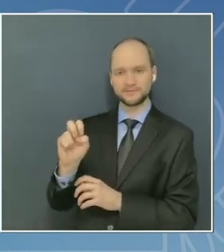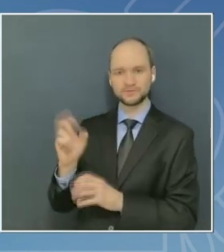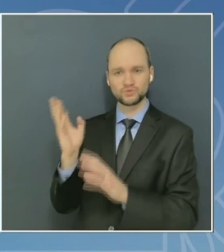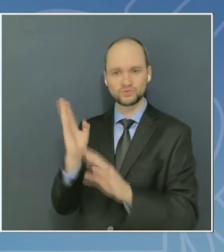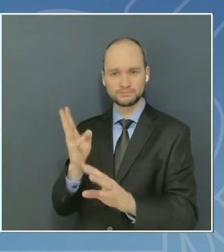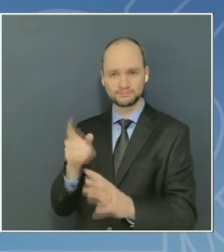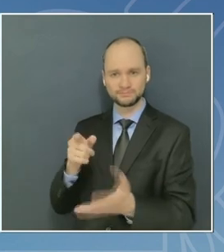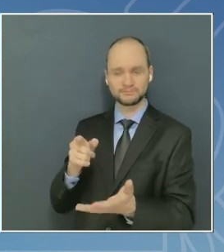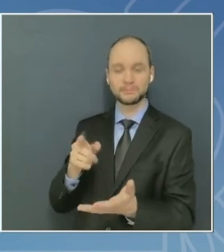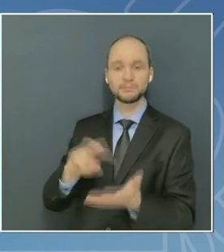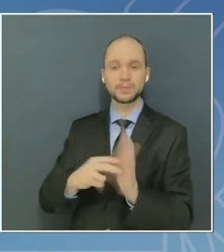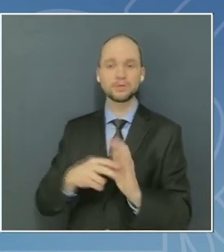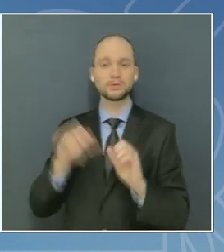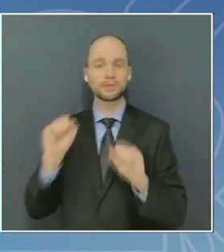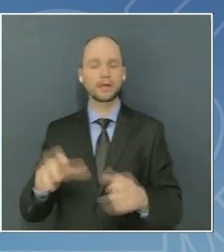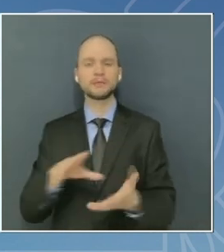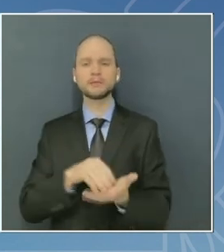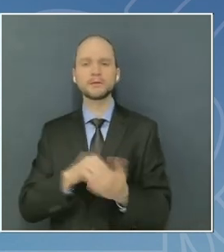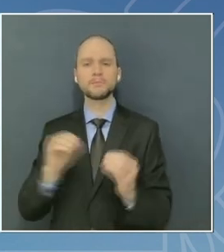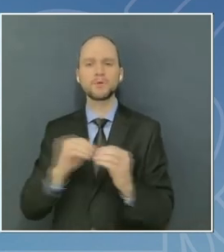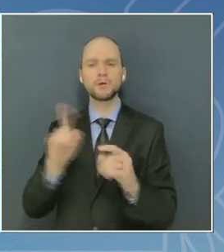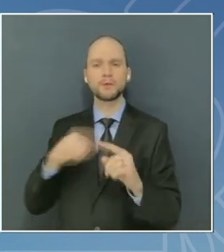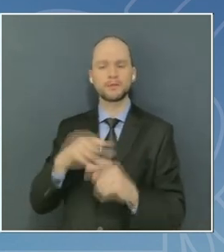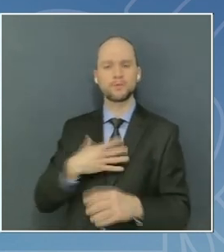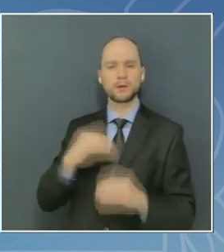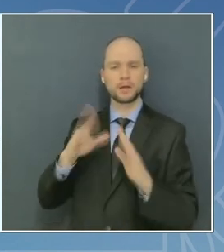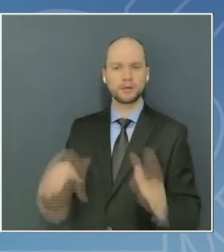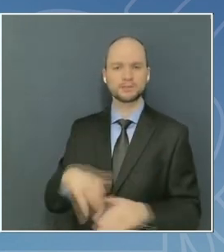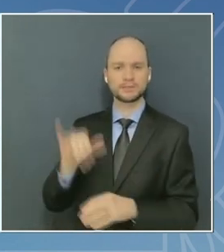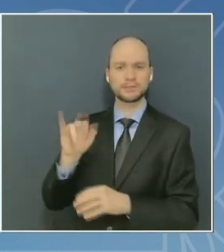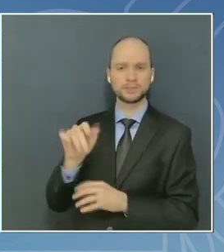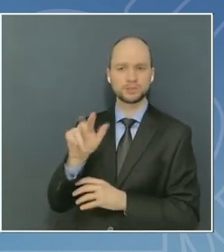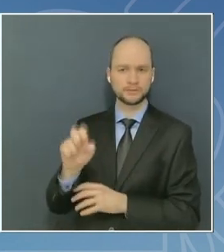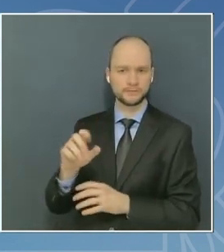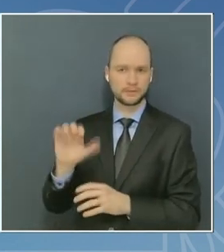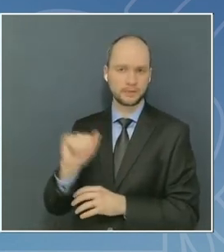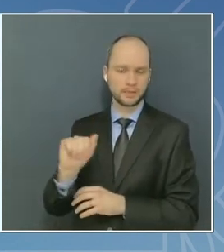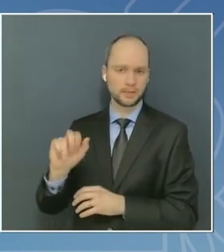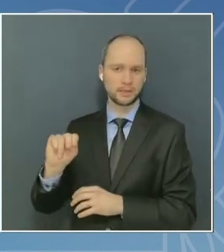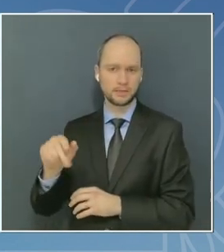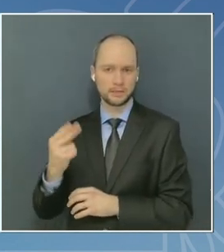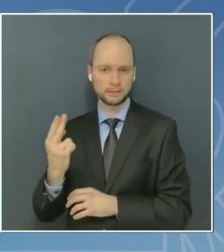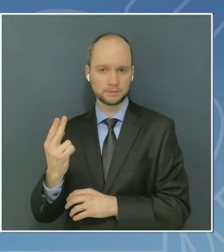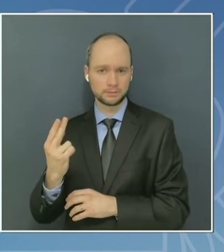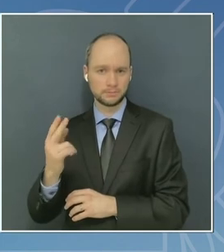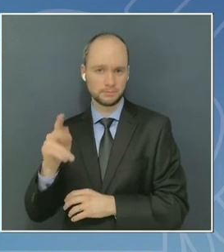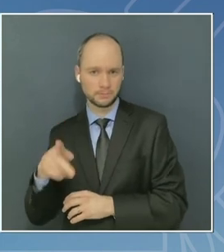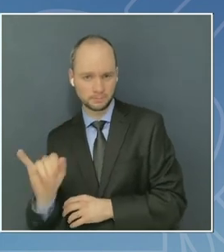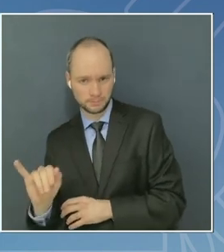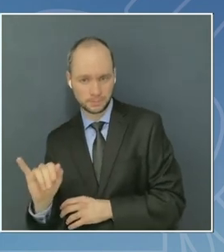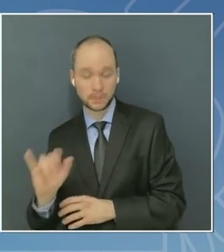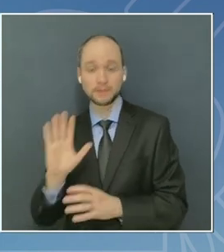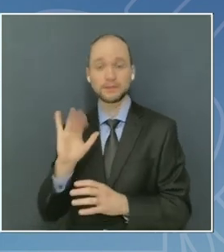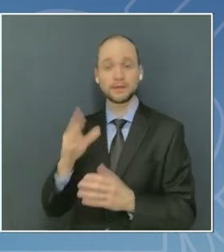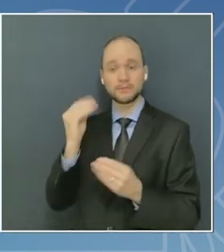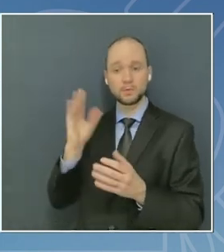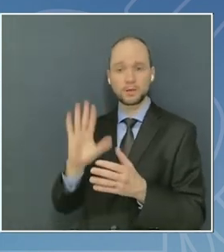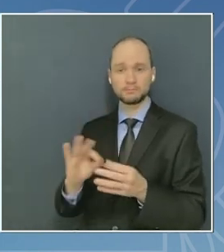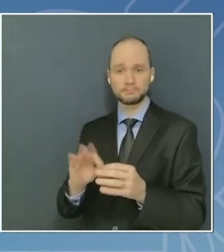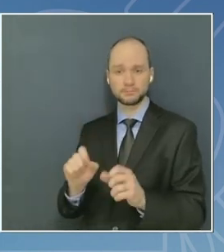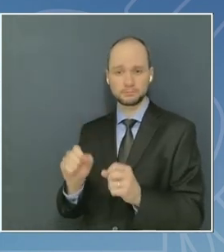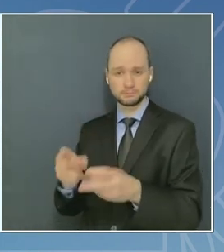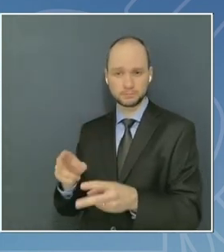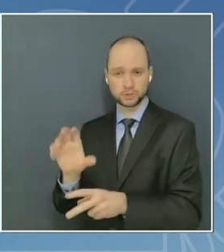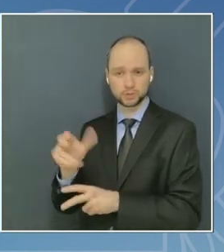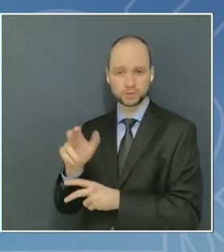Initiative on Asian Americans, Native Hawaiians, and Pacific Islanders. And we'll post that link also in the chat as well. Thank you to Crystal, who I